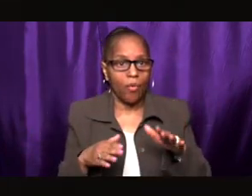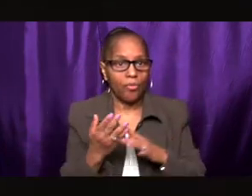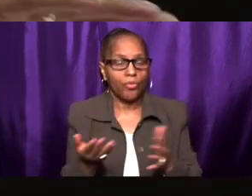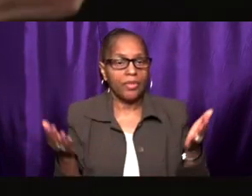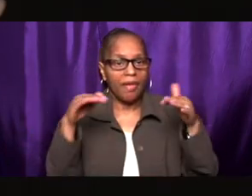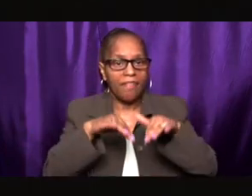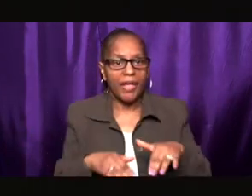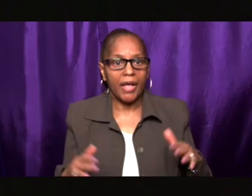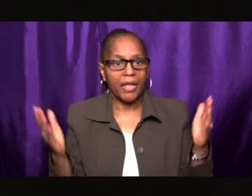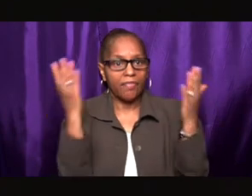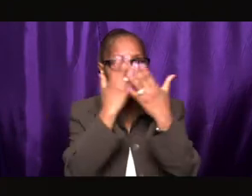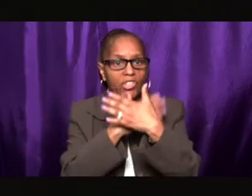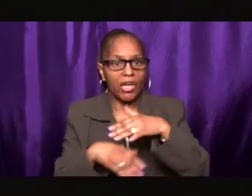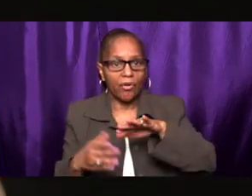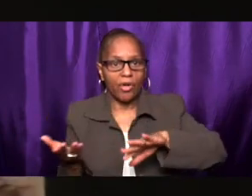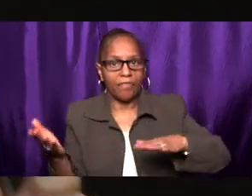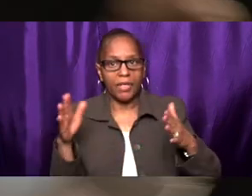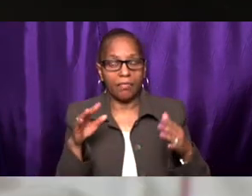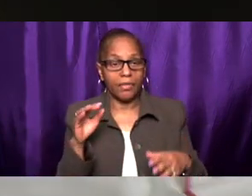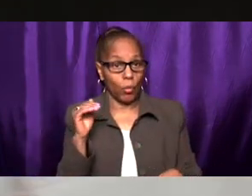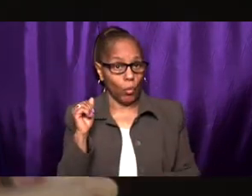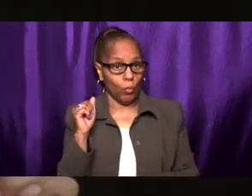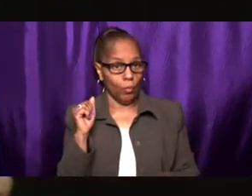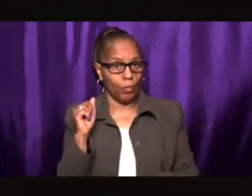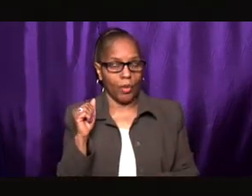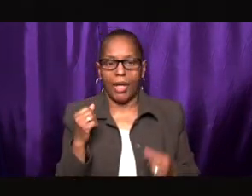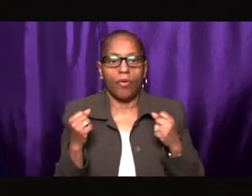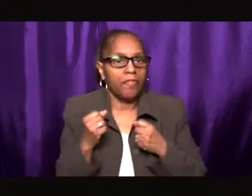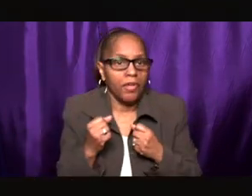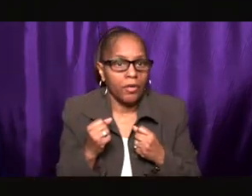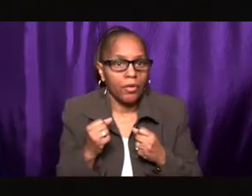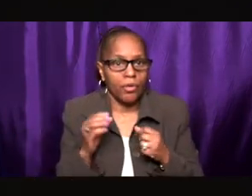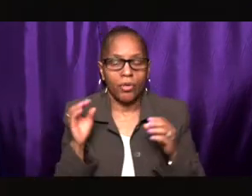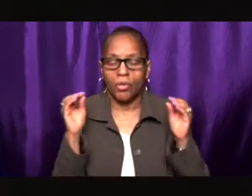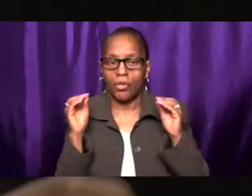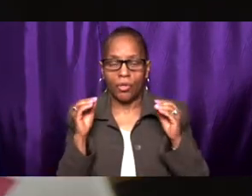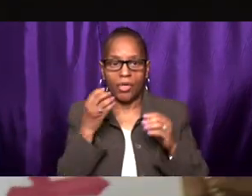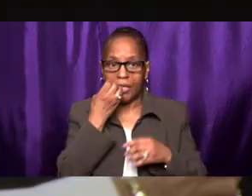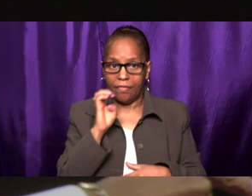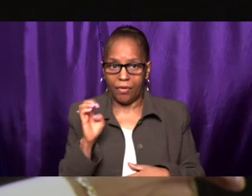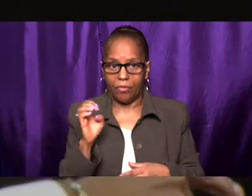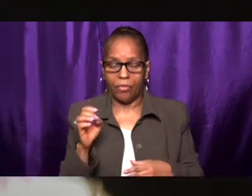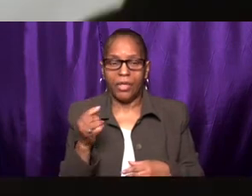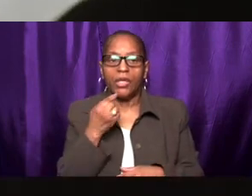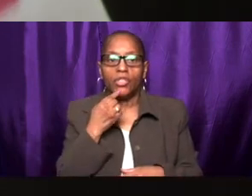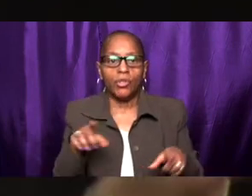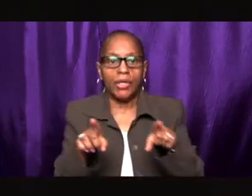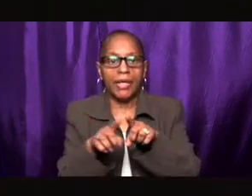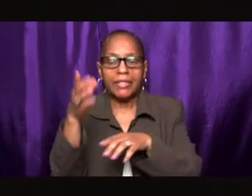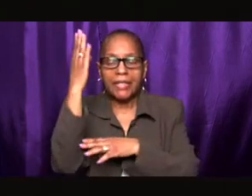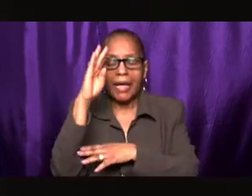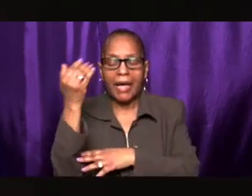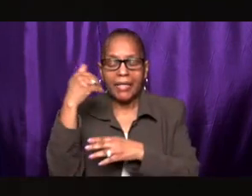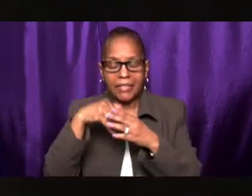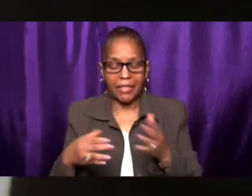valley of the shadow of death, I will fear no evil. Because as surely as God is in